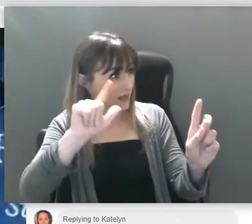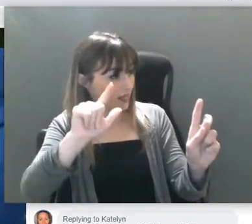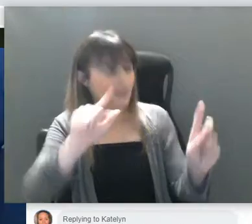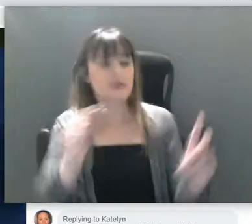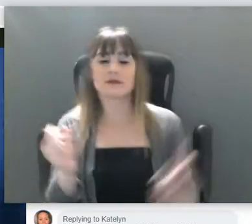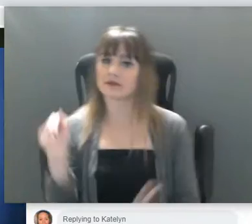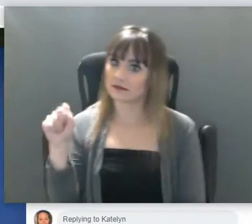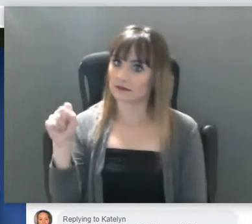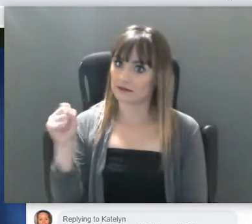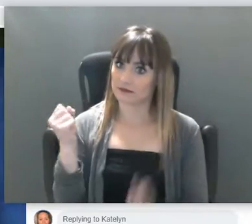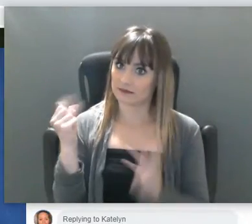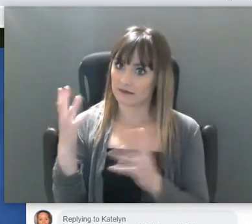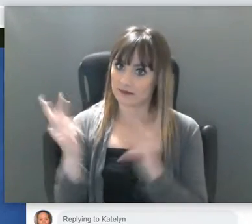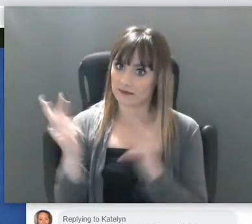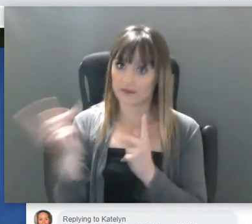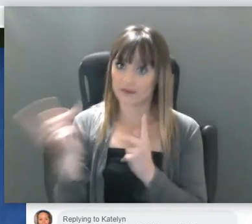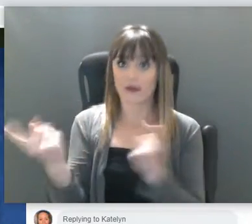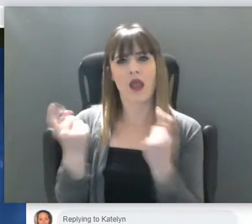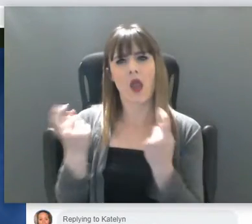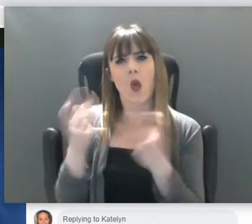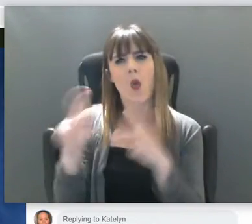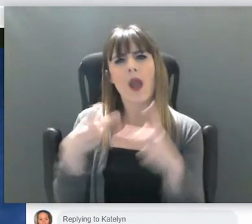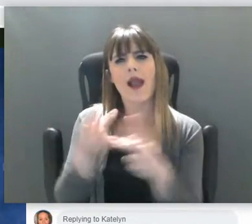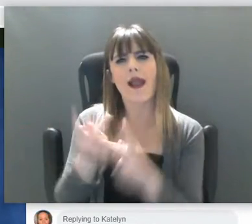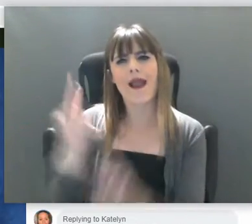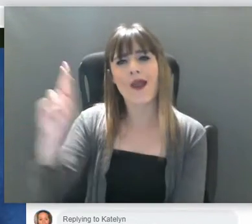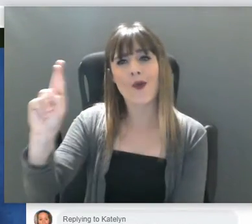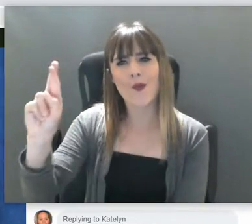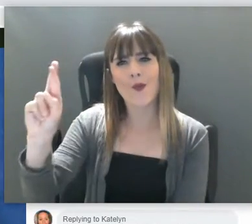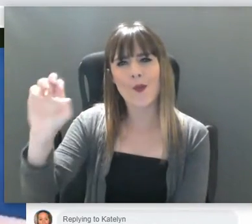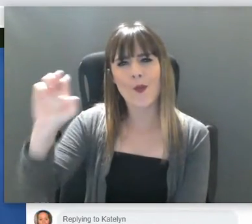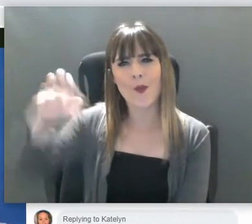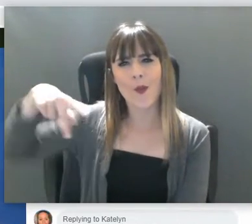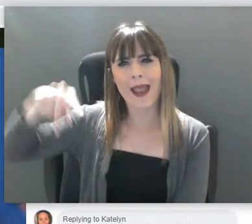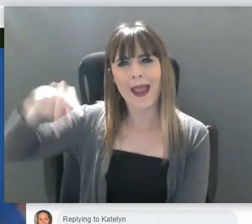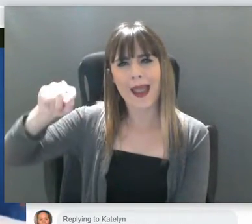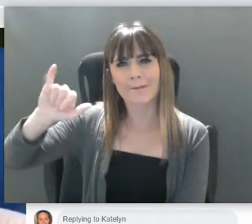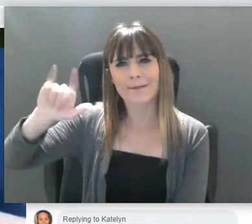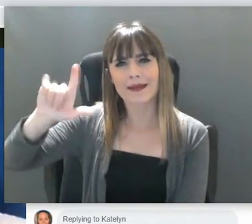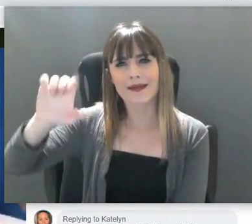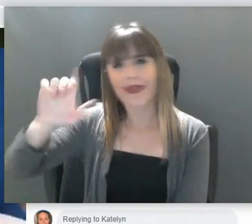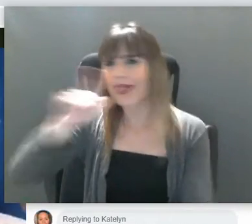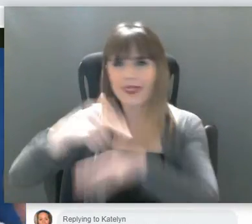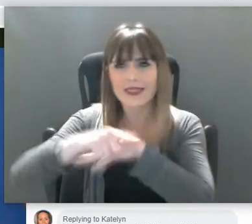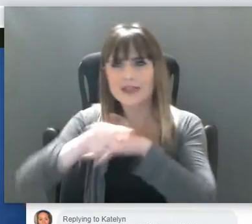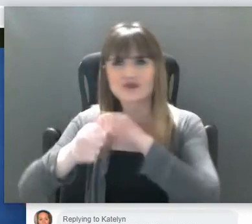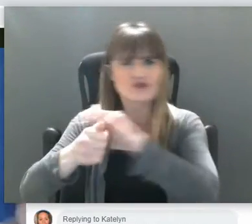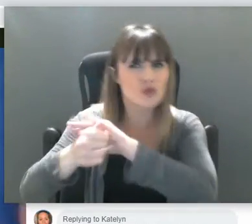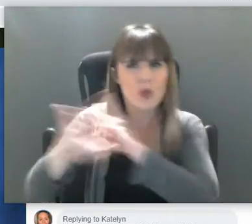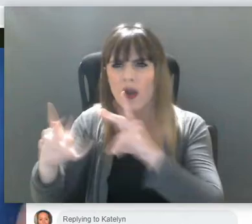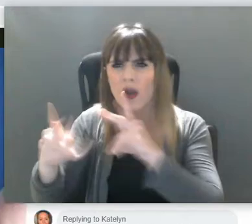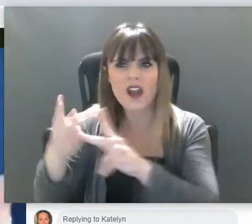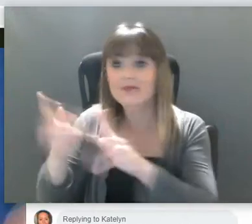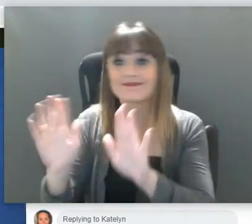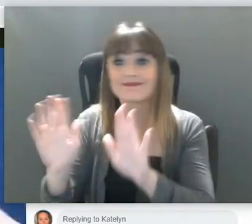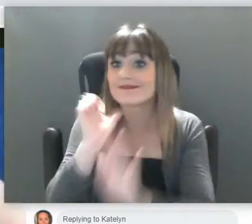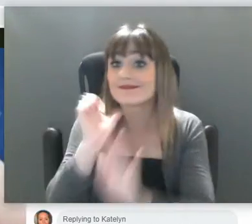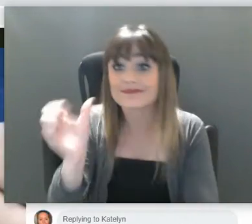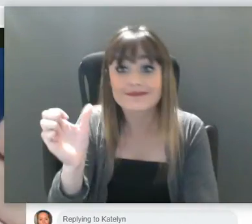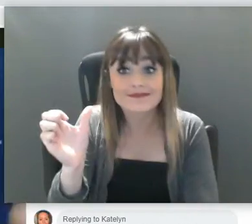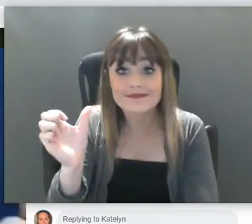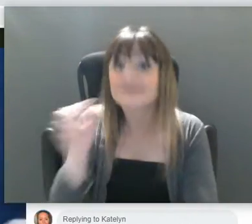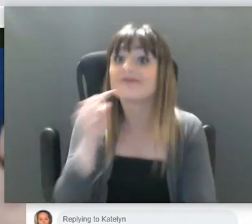is. He is not a reptile at all. He is a mammal. And even though he's covered in this hard shell on the outside, he does have some tiny